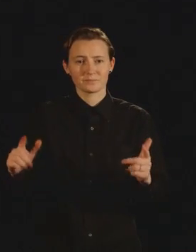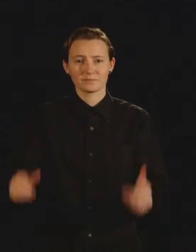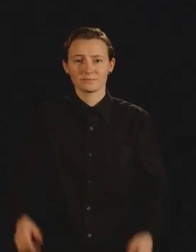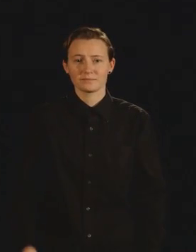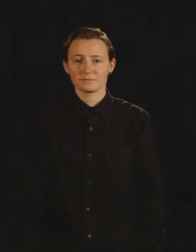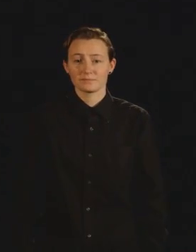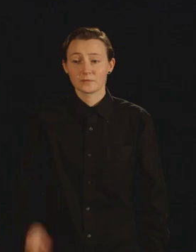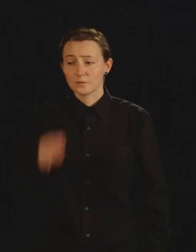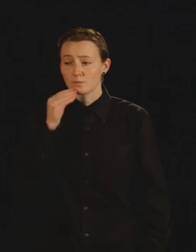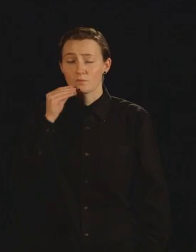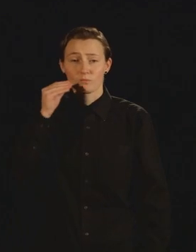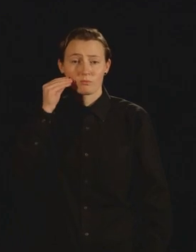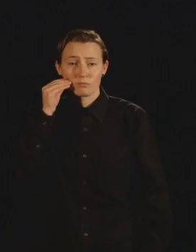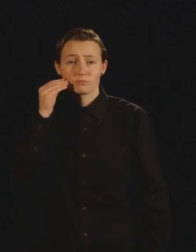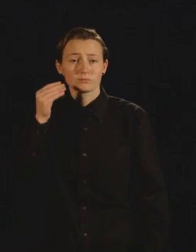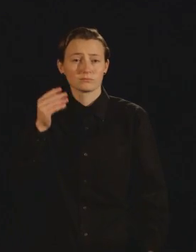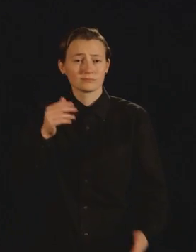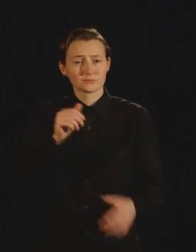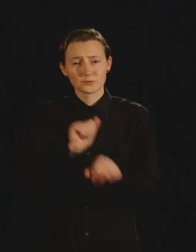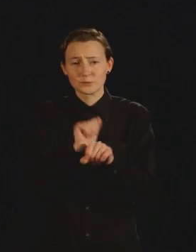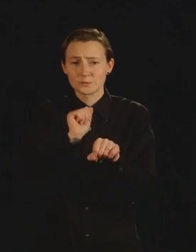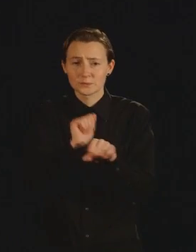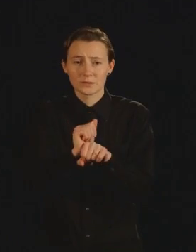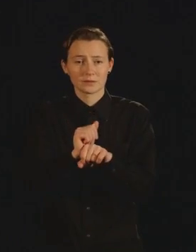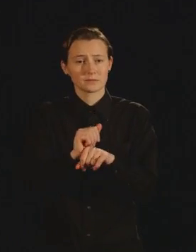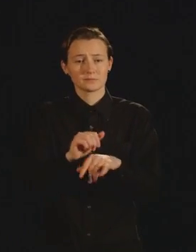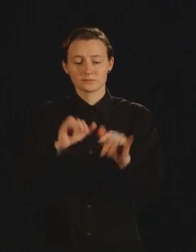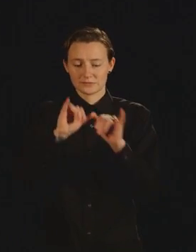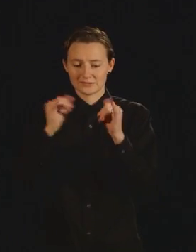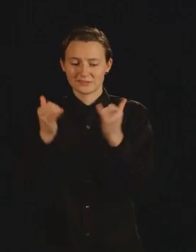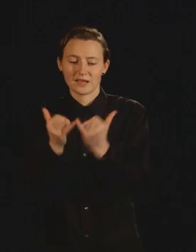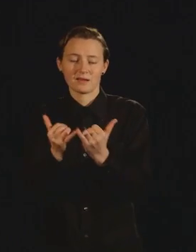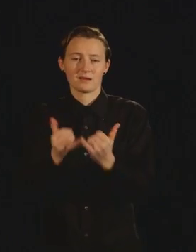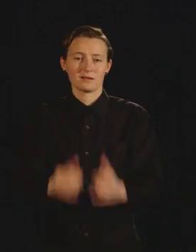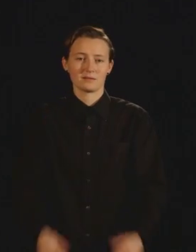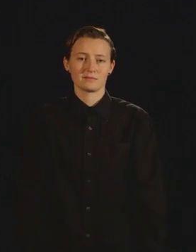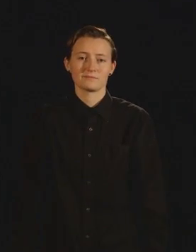of us, at home, at work, and at society.